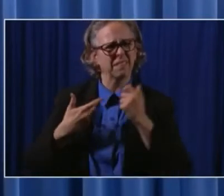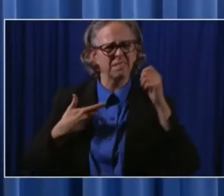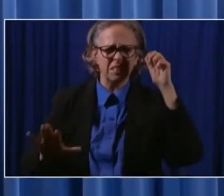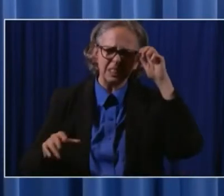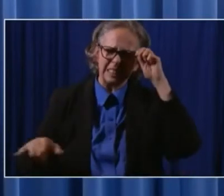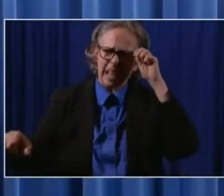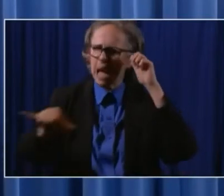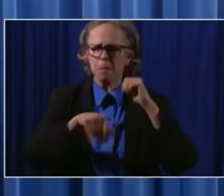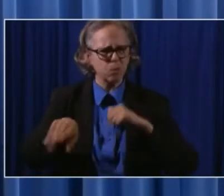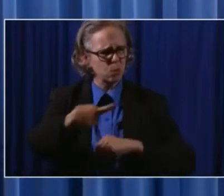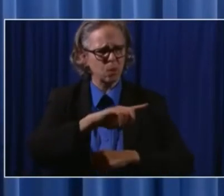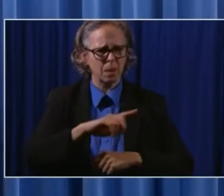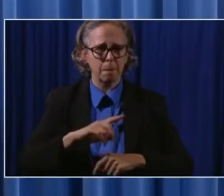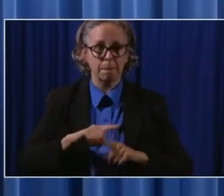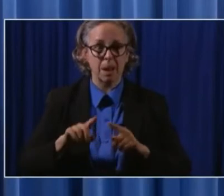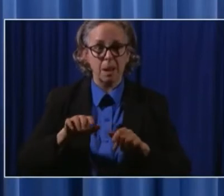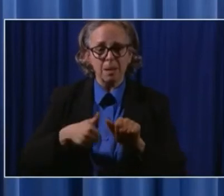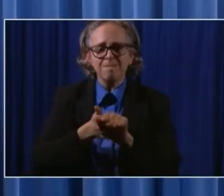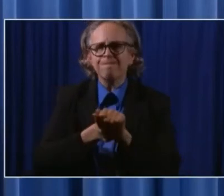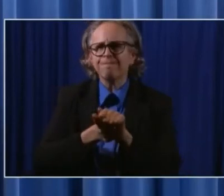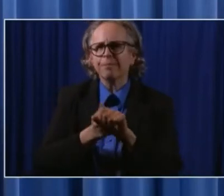didn't know the backstory.